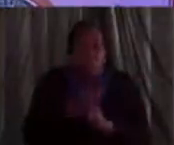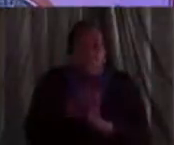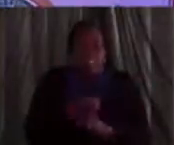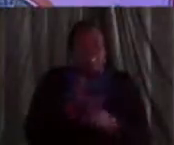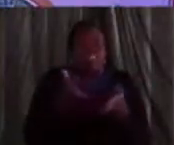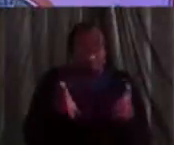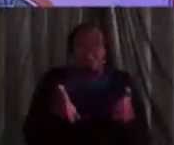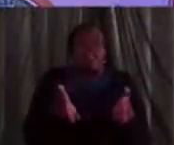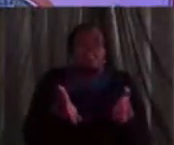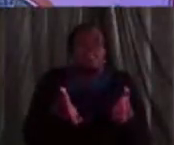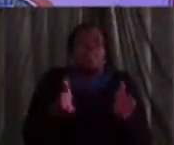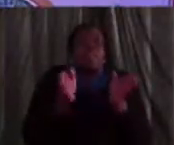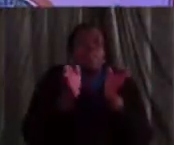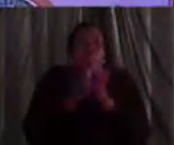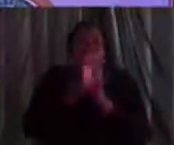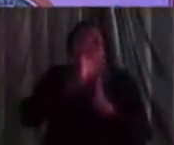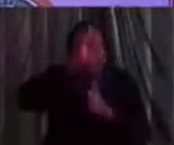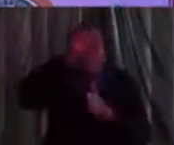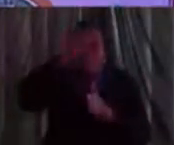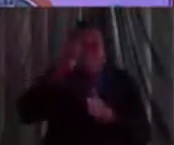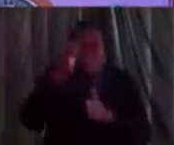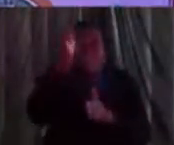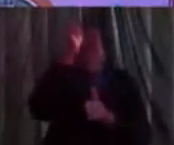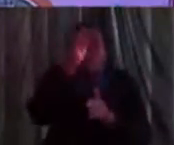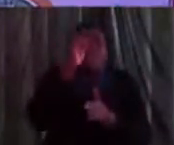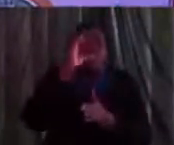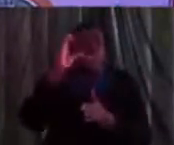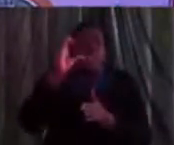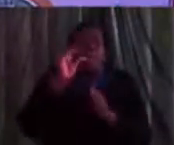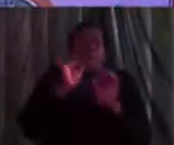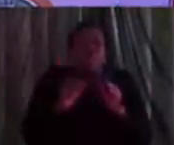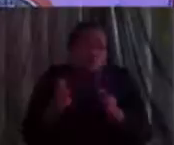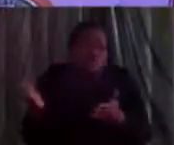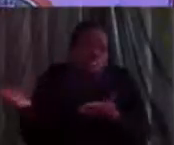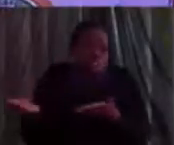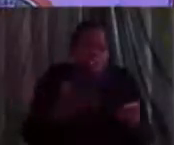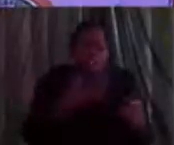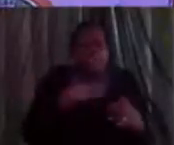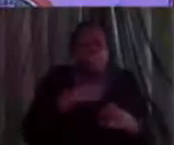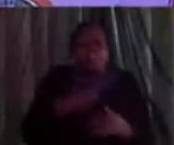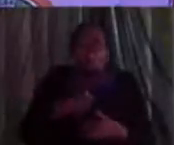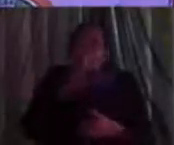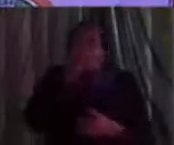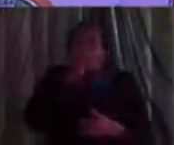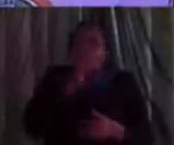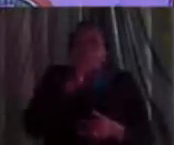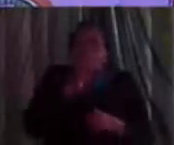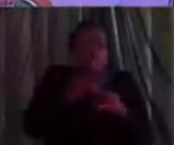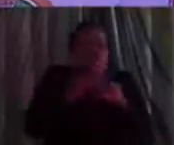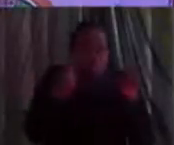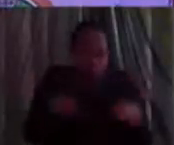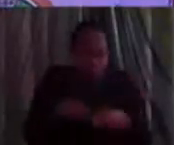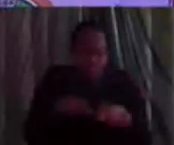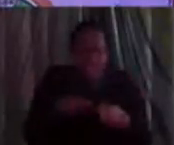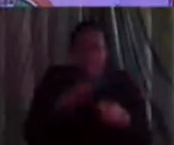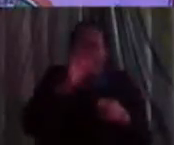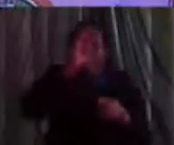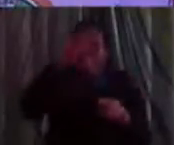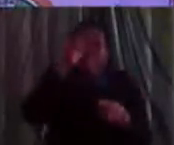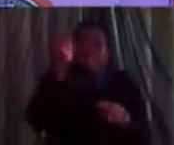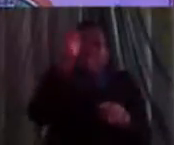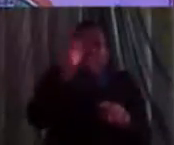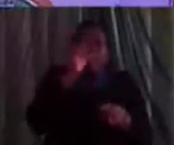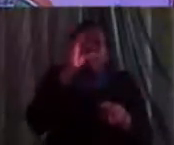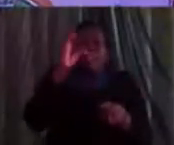with the JESC. Thank you. Invite me to a private section. We are colleagues, and the JESC and myself, we are all